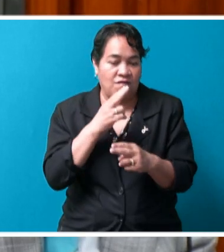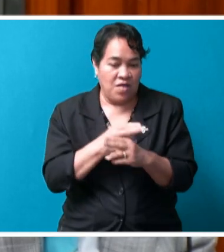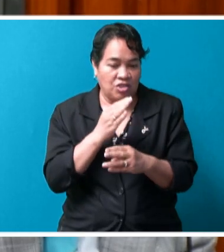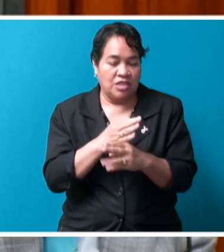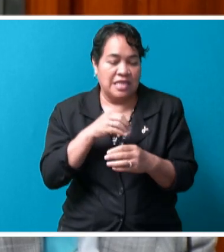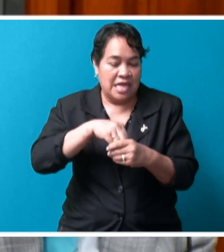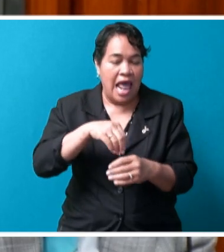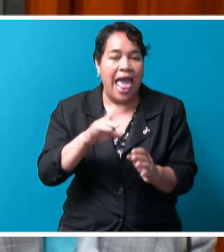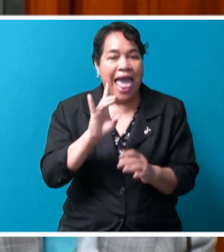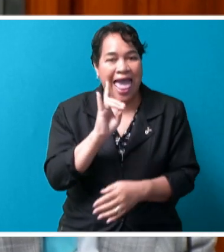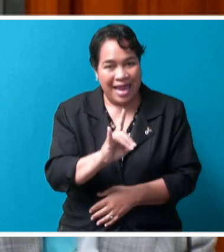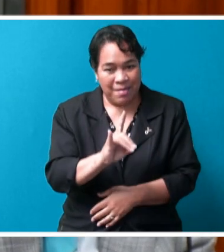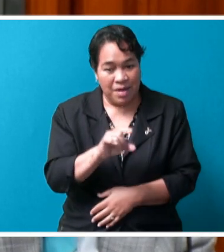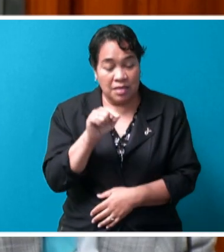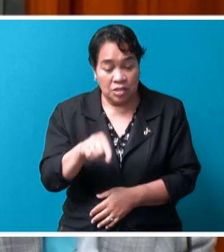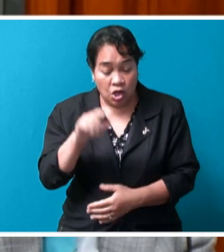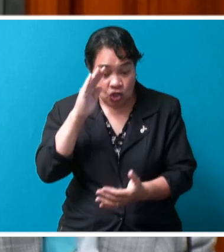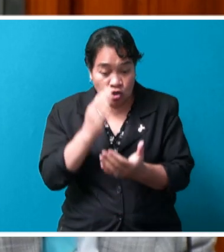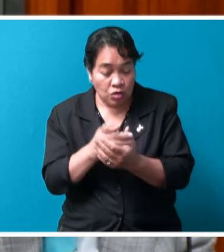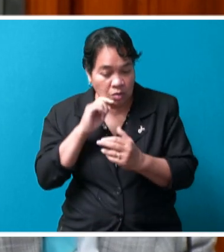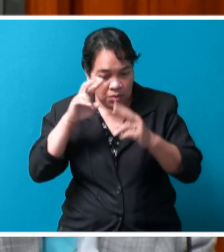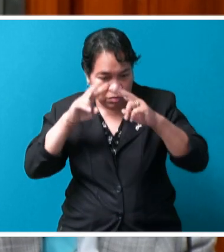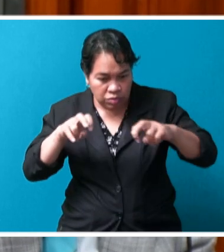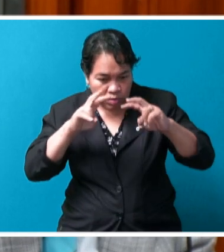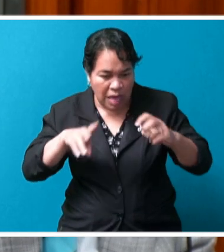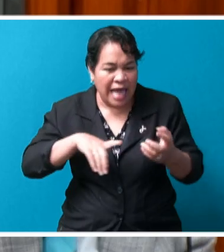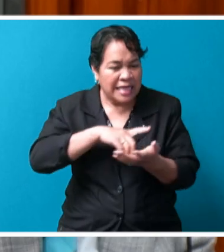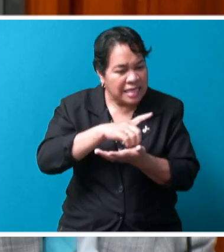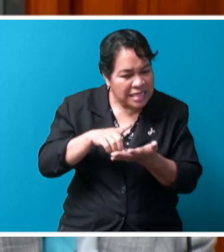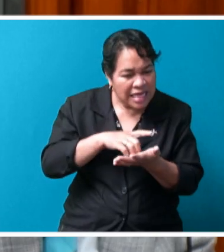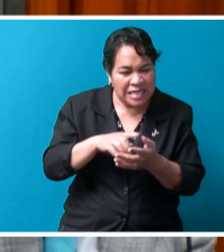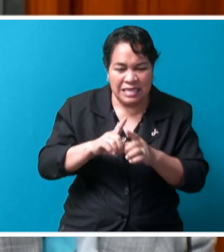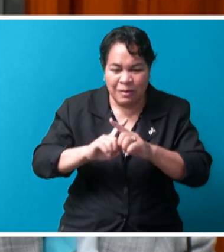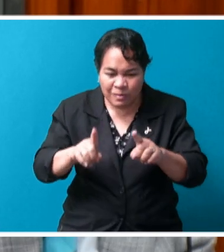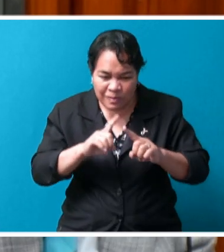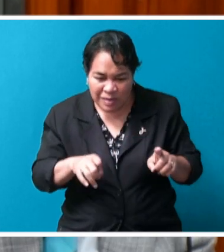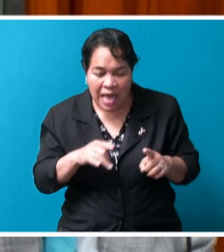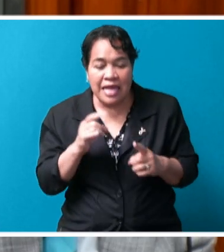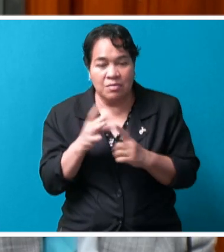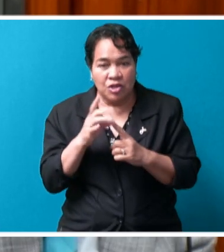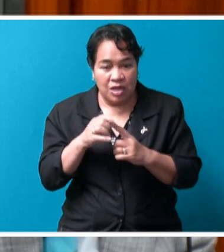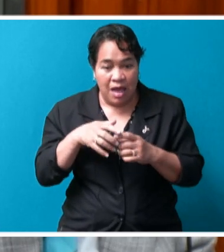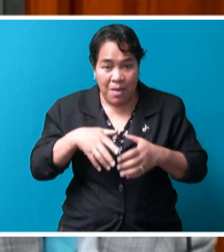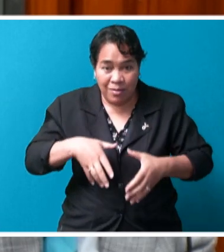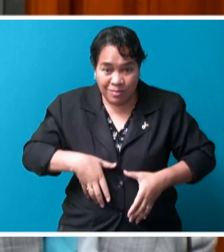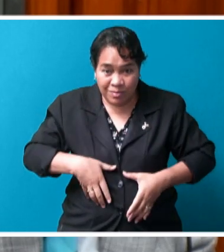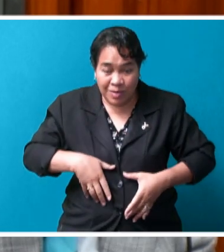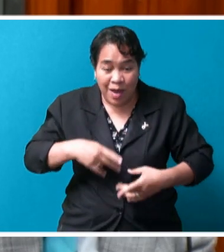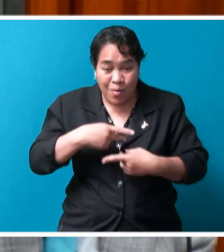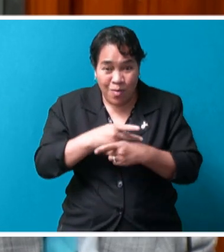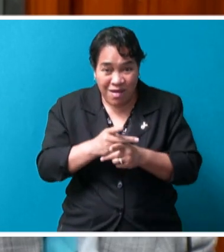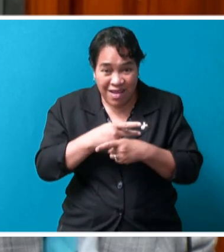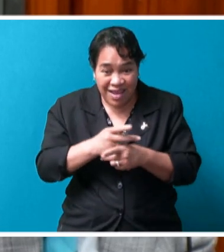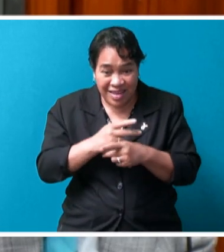Animals. Students investigate disorders and diseases relating to the reproductive system, including sexually